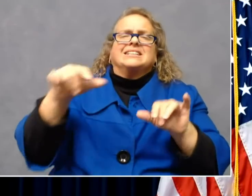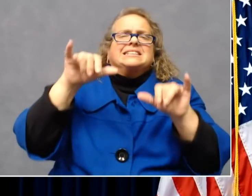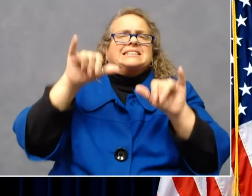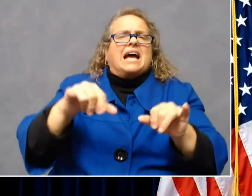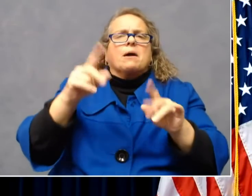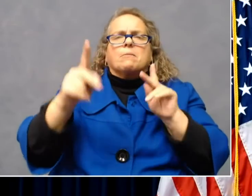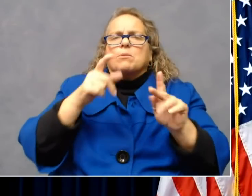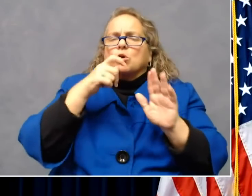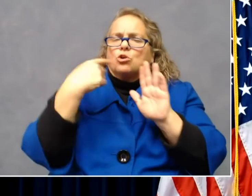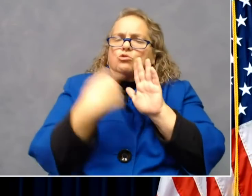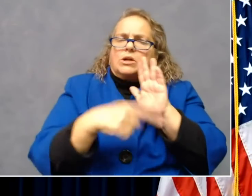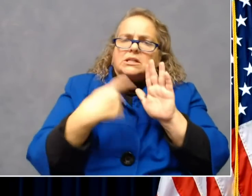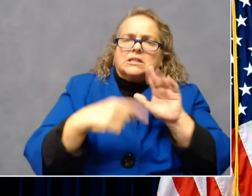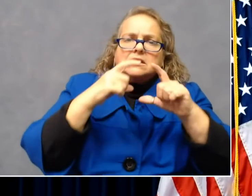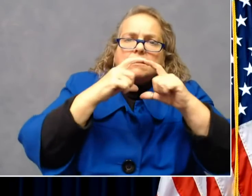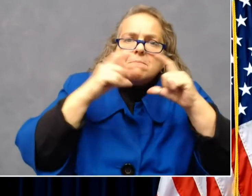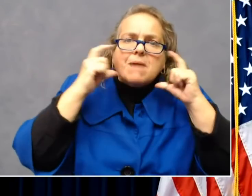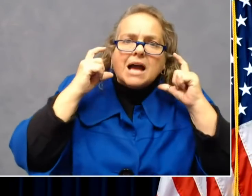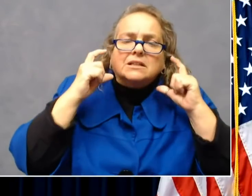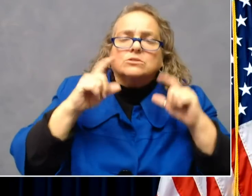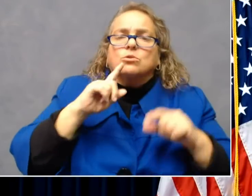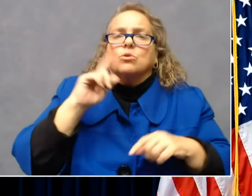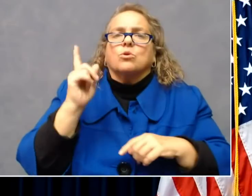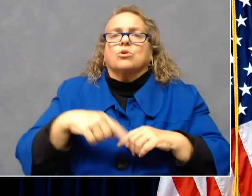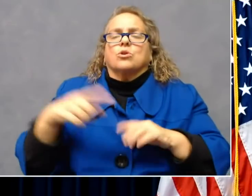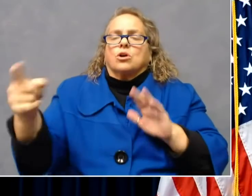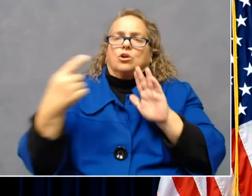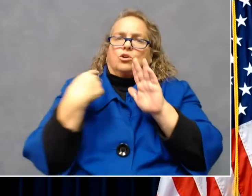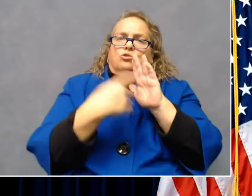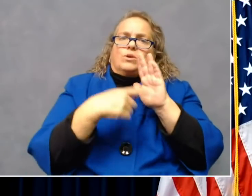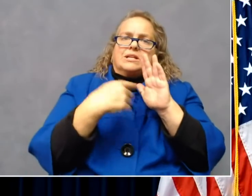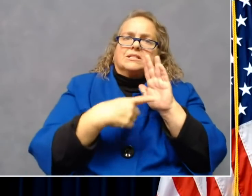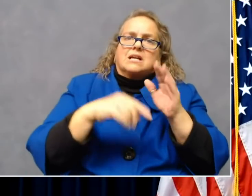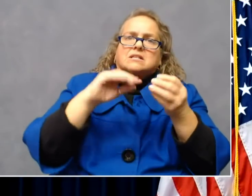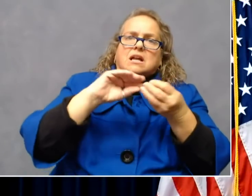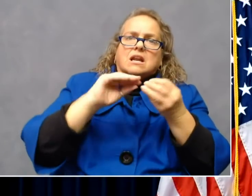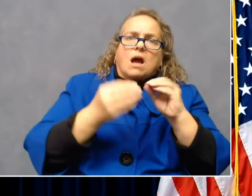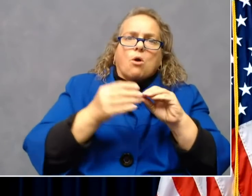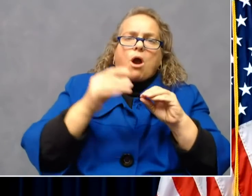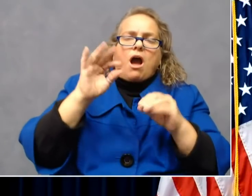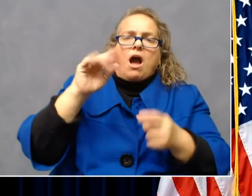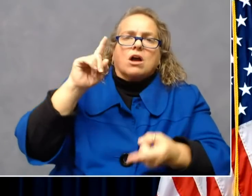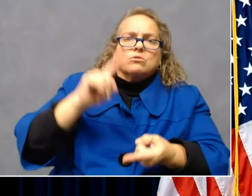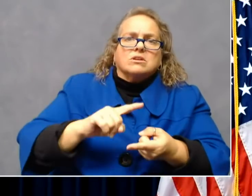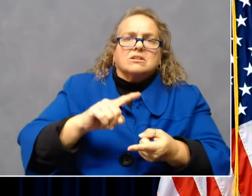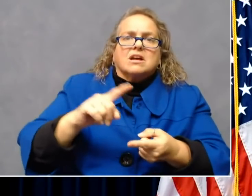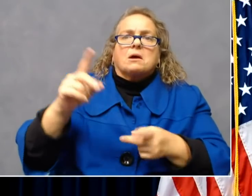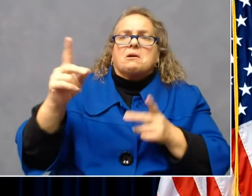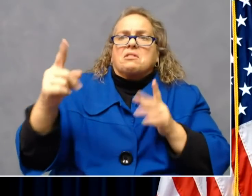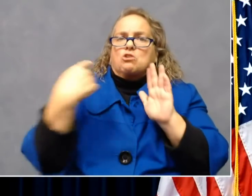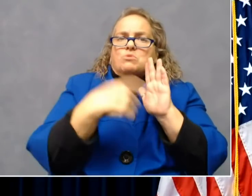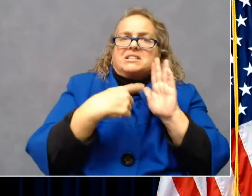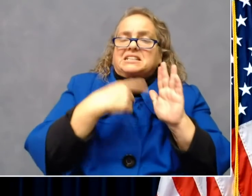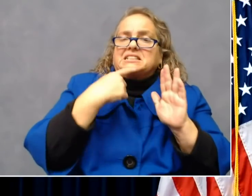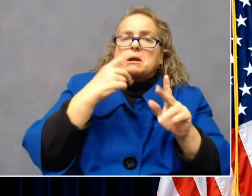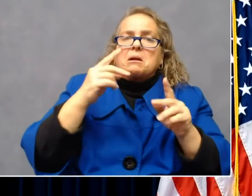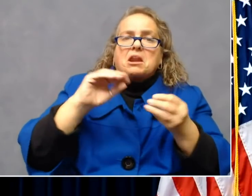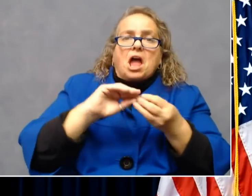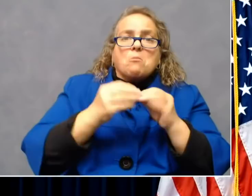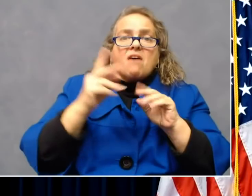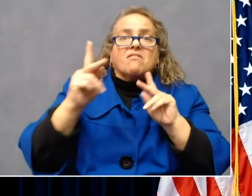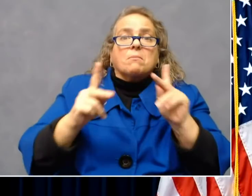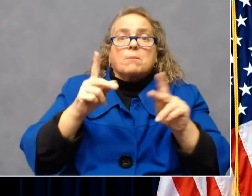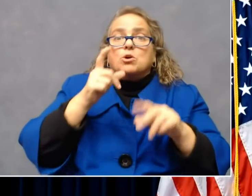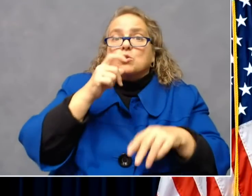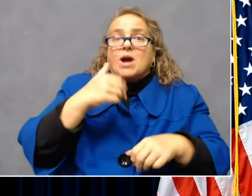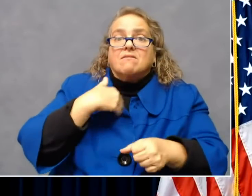capacity limitations when we had to do them too. They said the numbers weren't really as big as they were. I've talked before about there